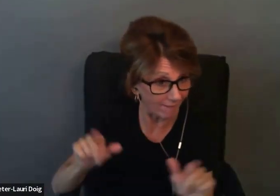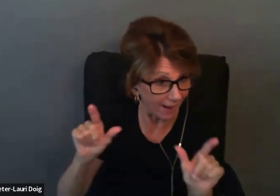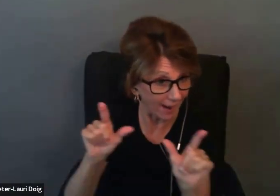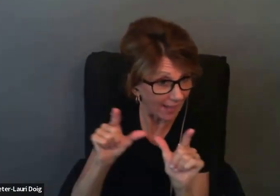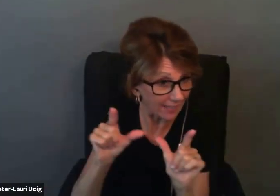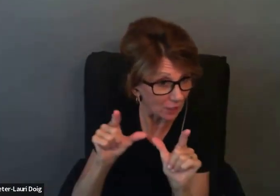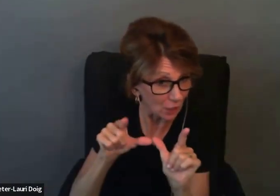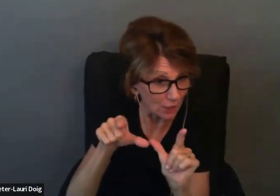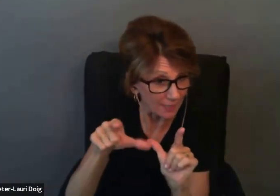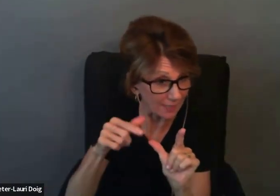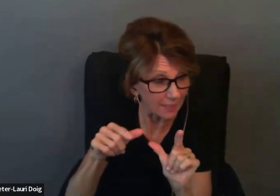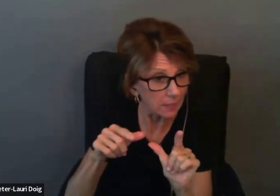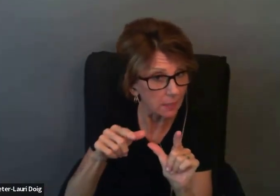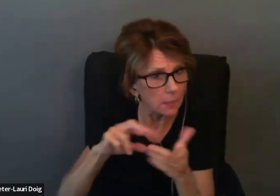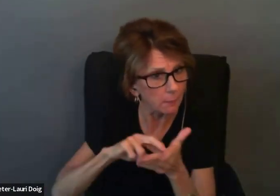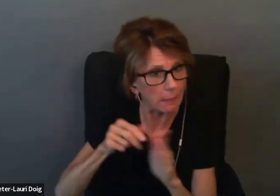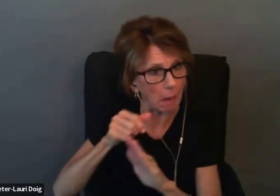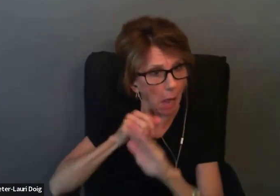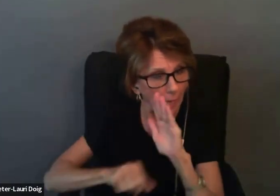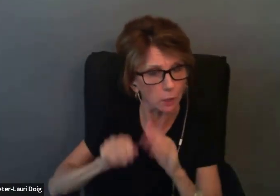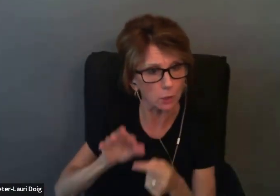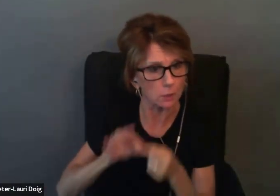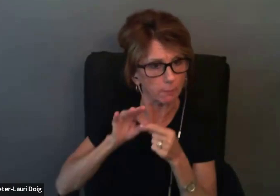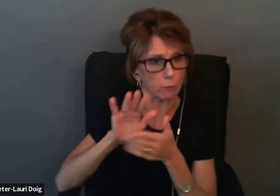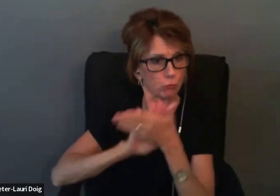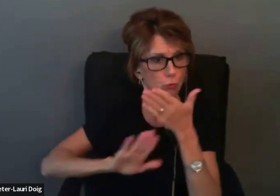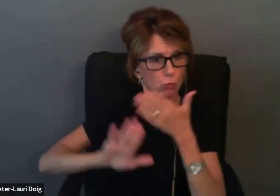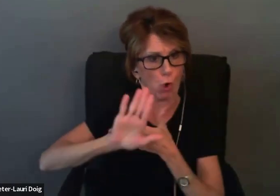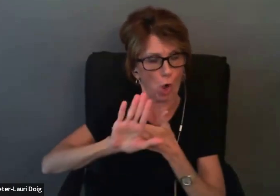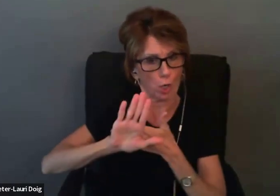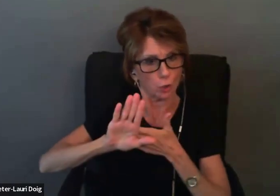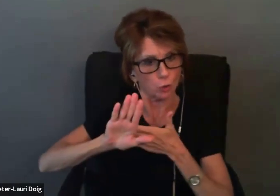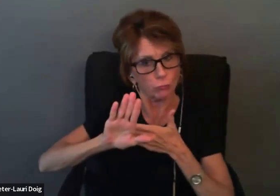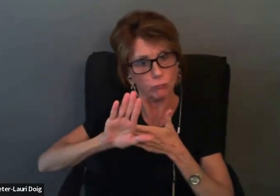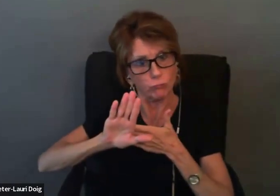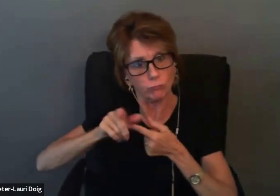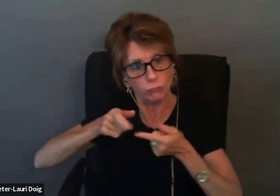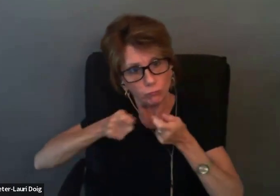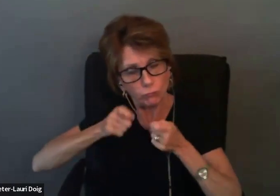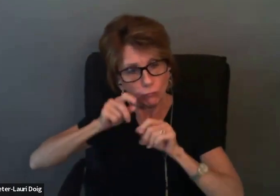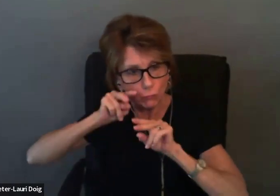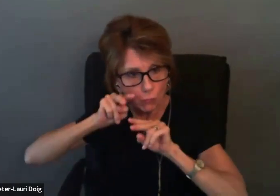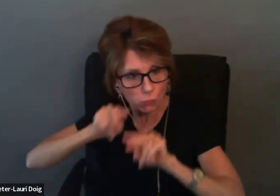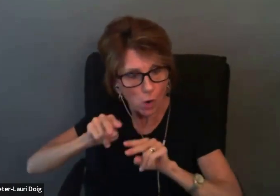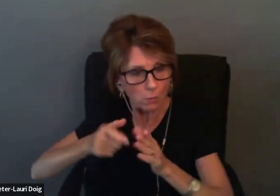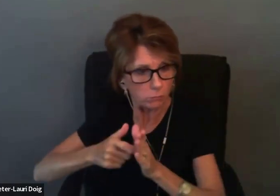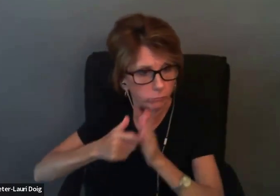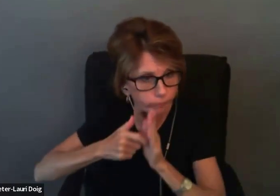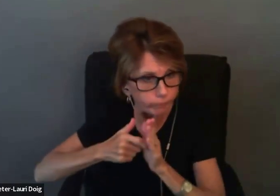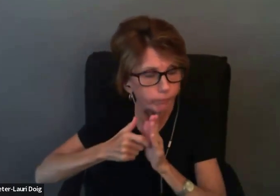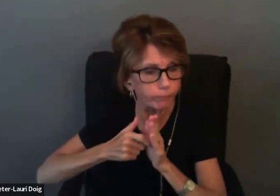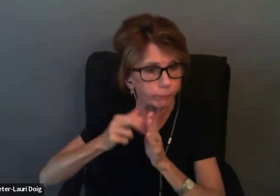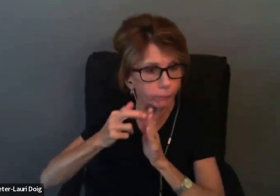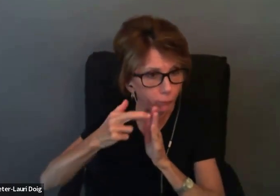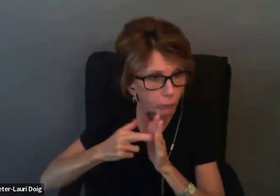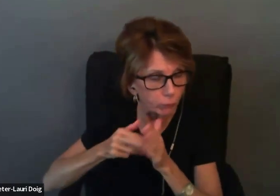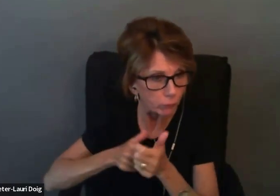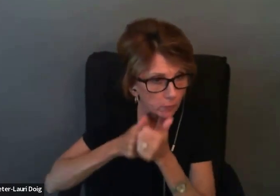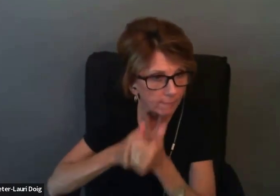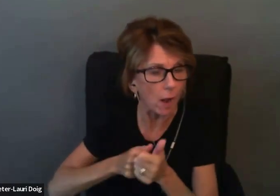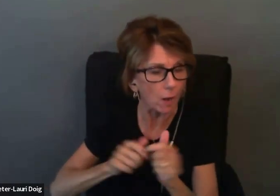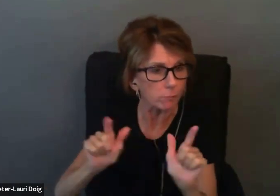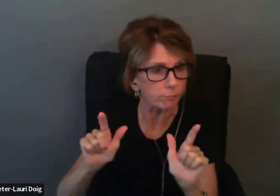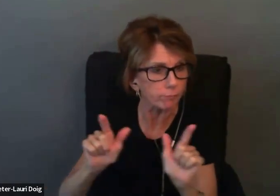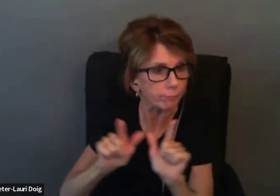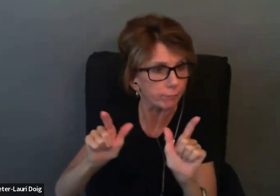the use of certain of these words, like association of so or college of so, that gives a particular